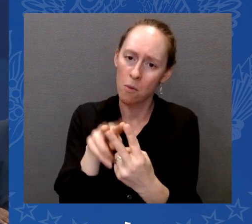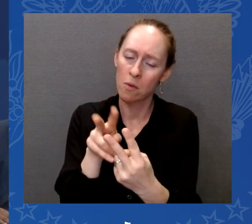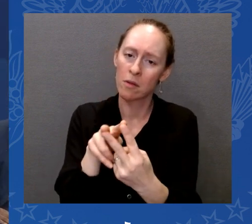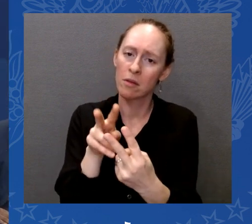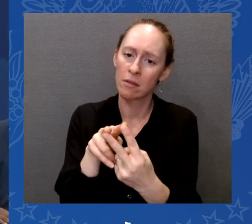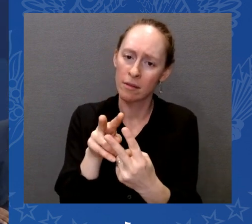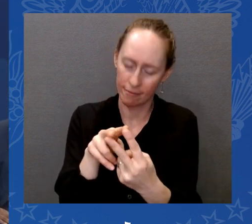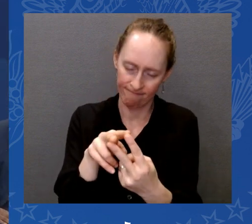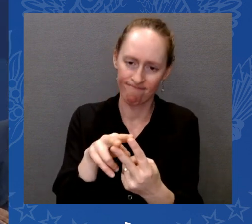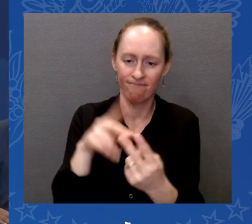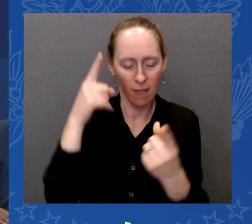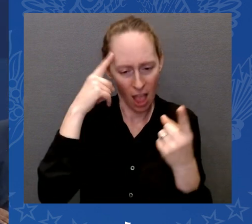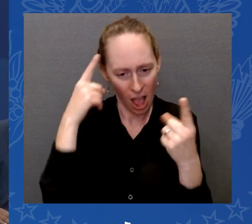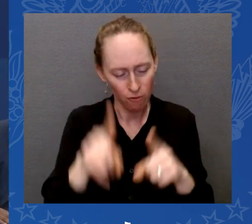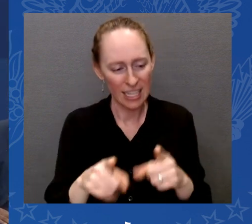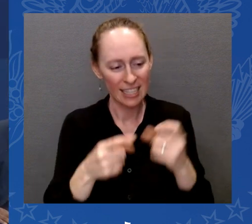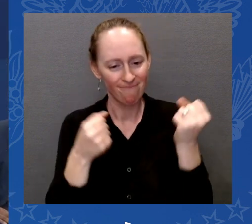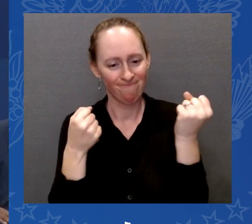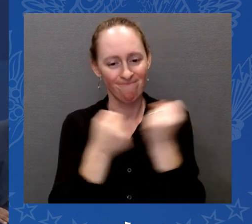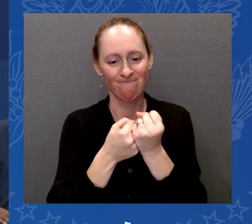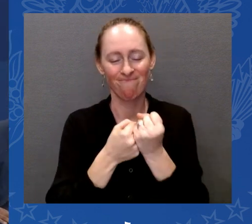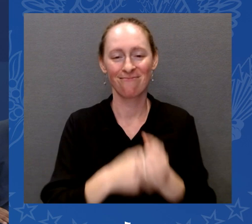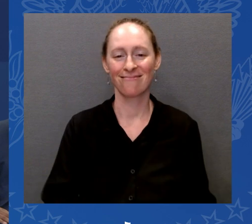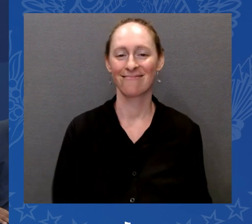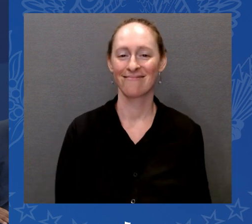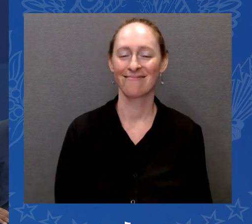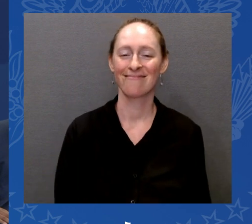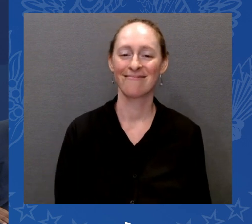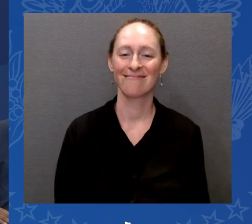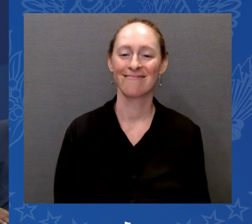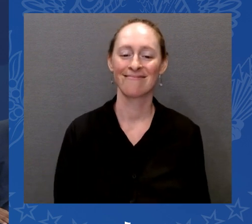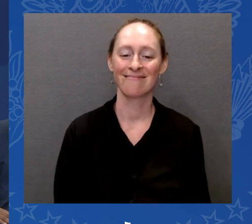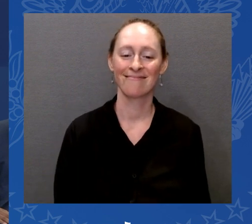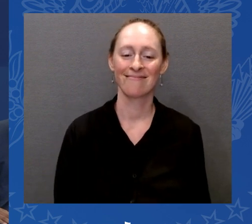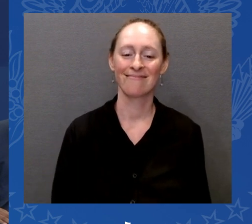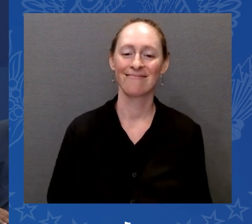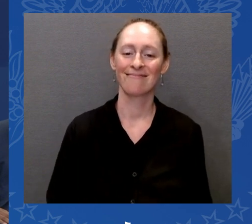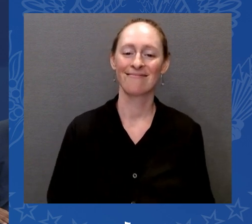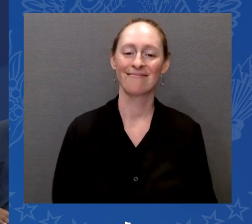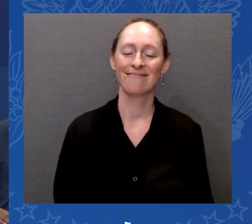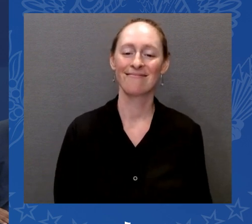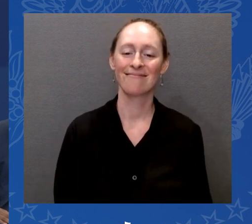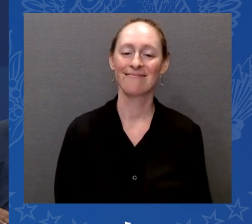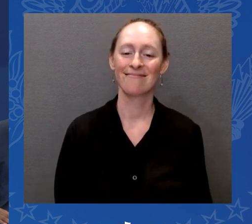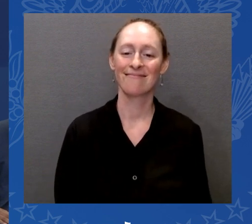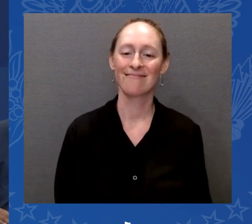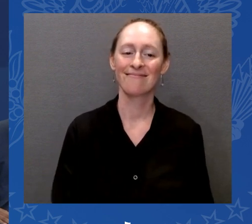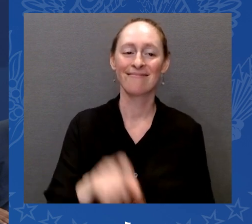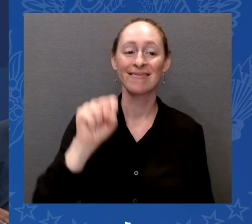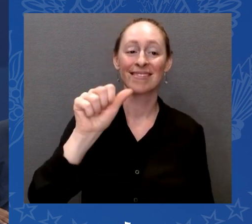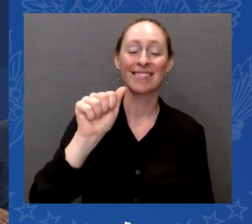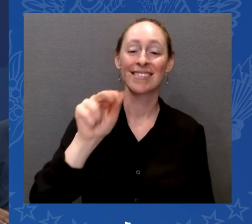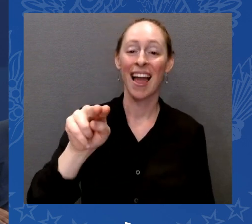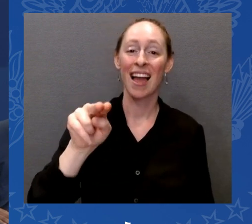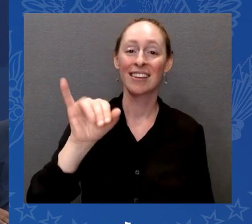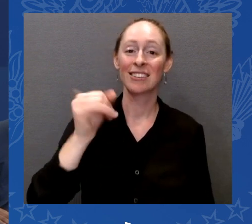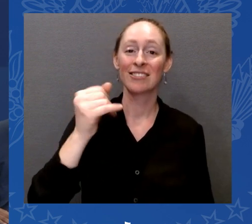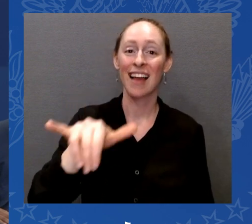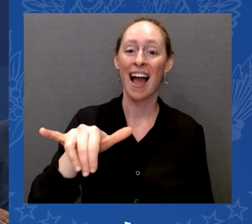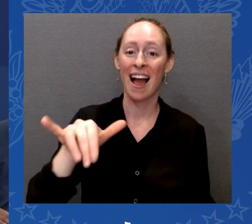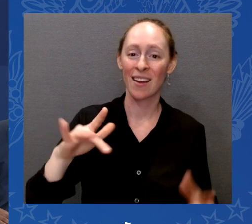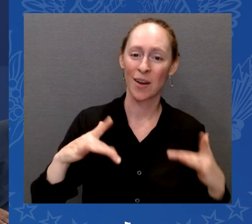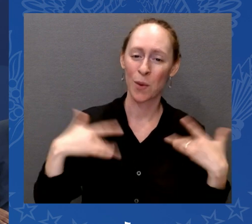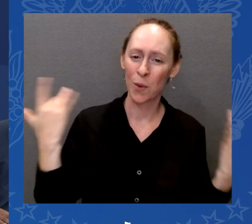And Sanjay Mehrotra, I cannot believe the relationship that we've had just over this last year. Our shared